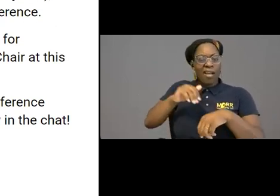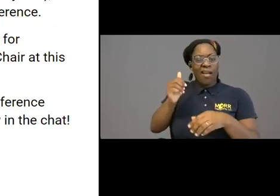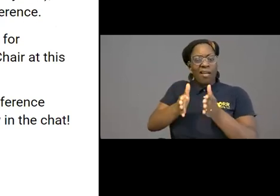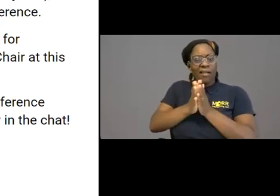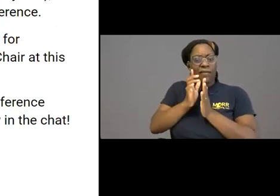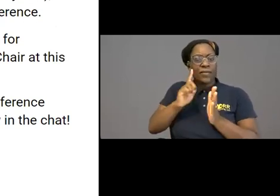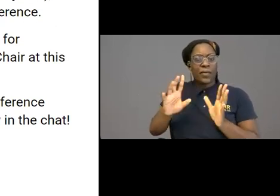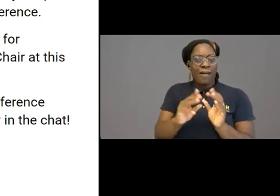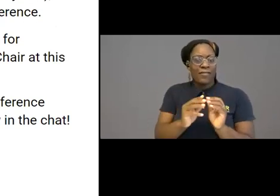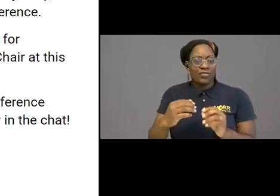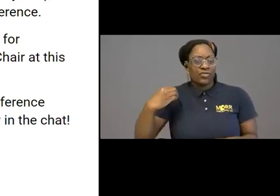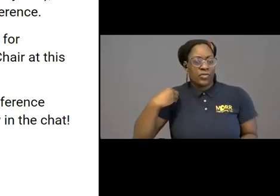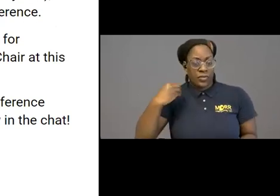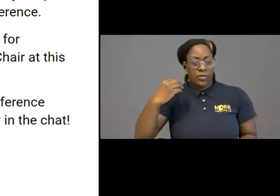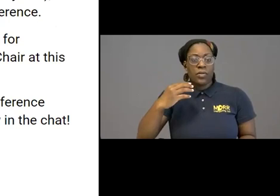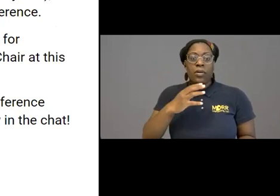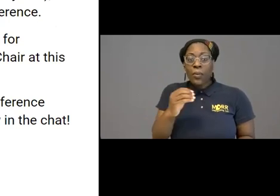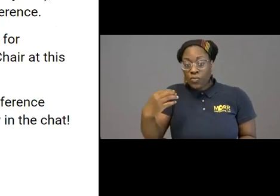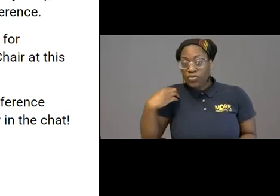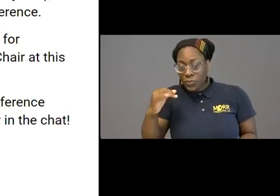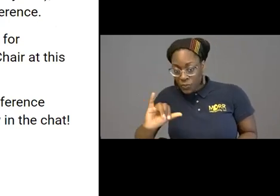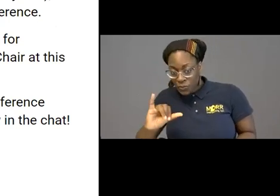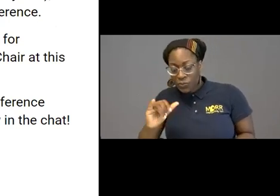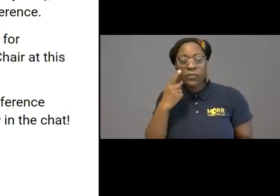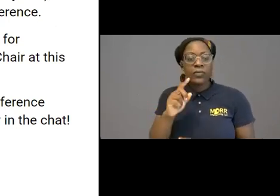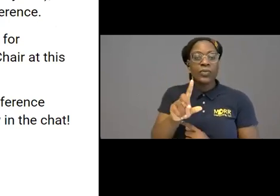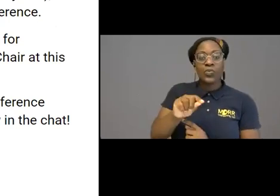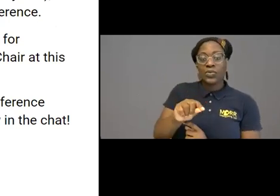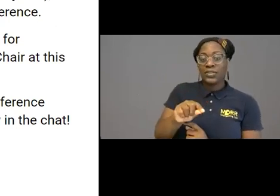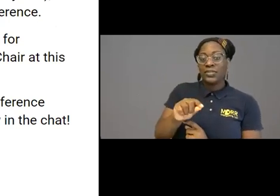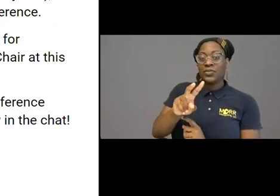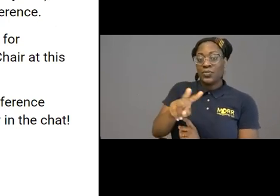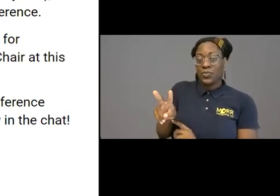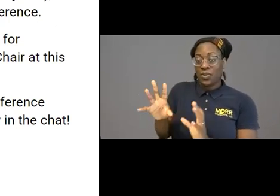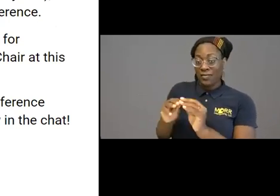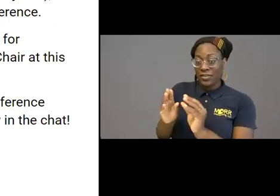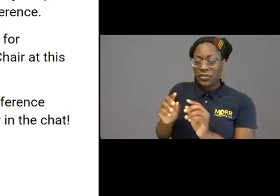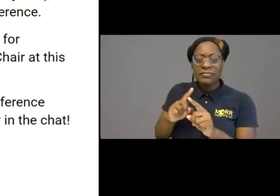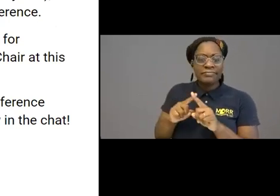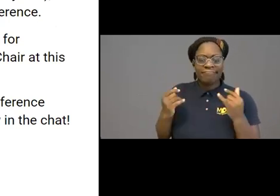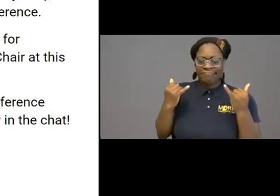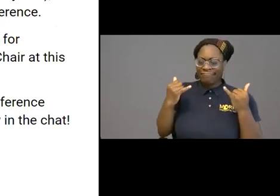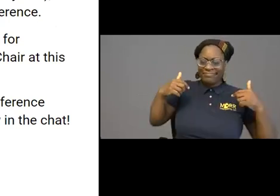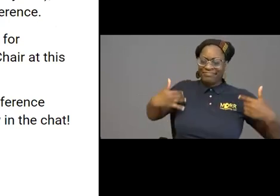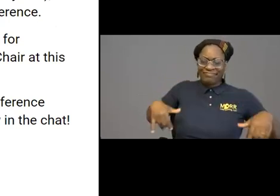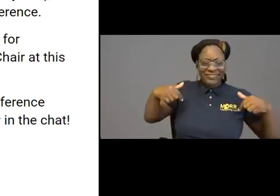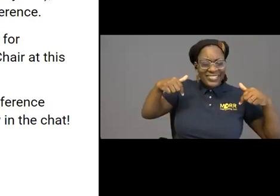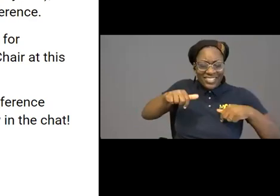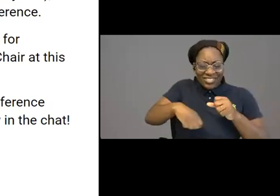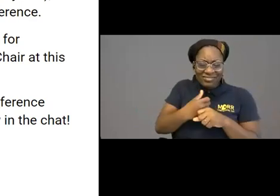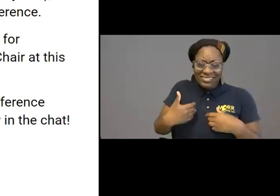all of us, and the board has decided to reconsider having an annual conference, at least while we are still a new and